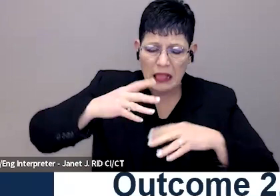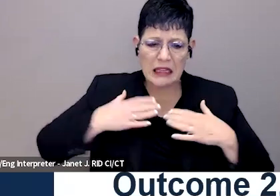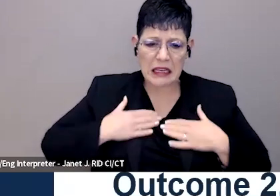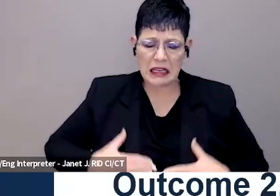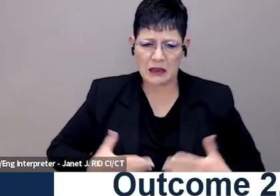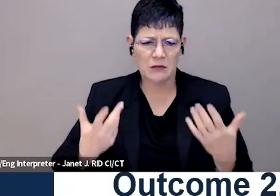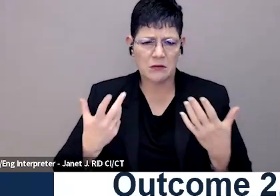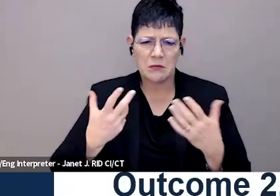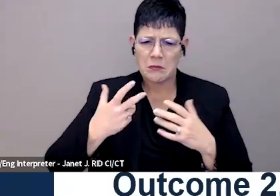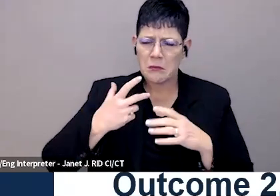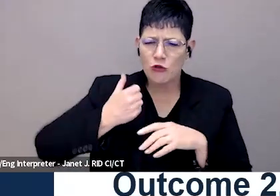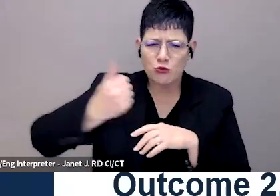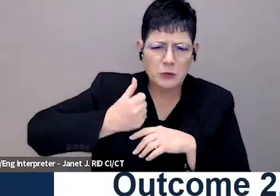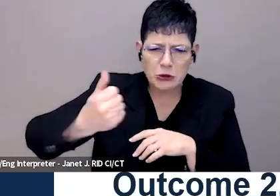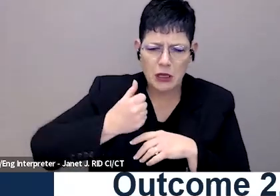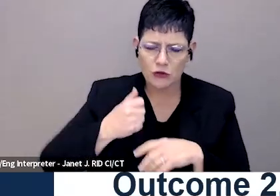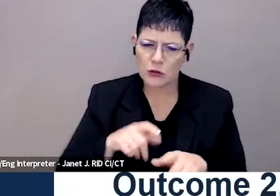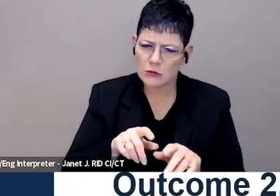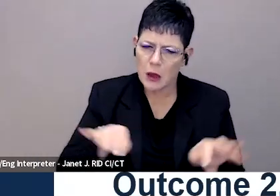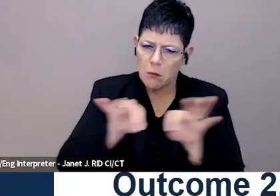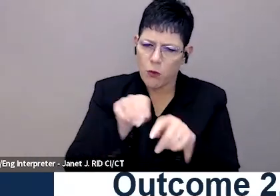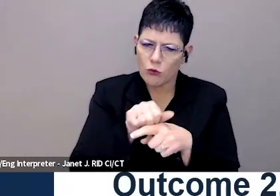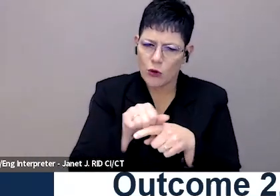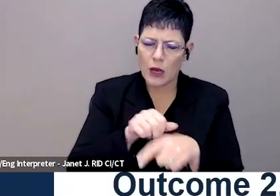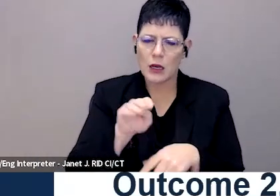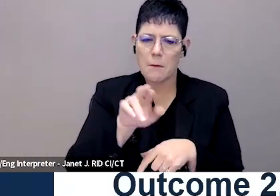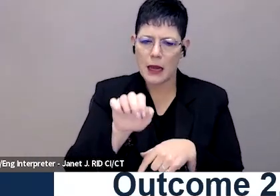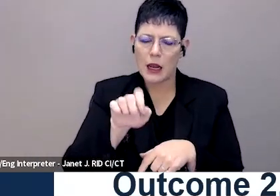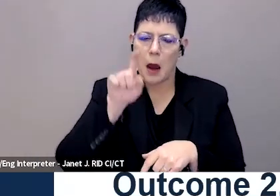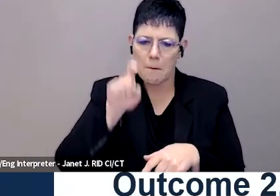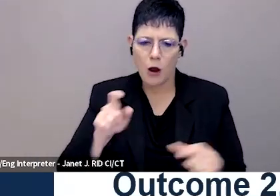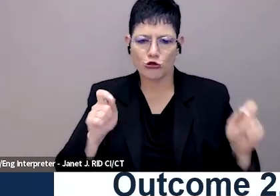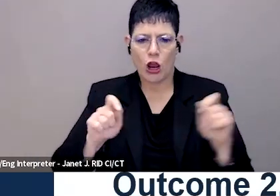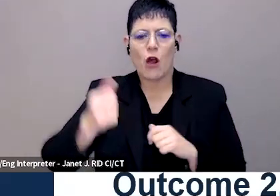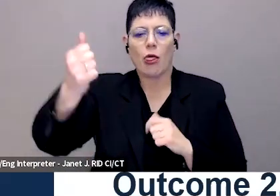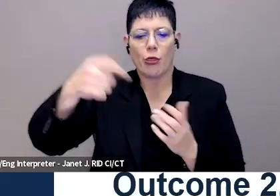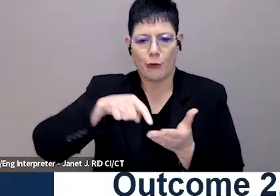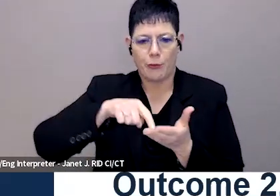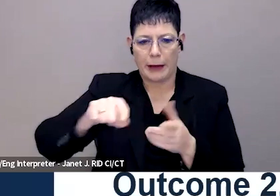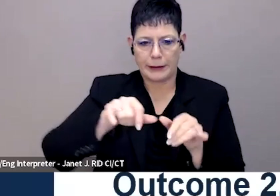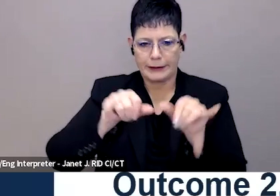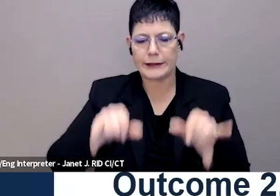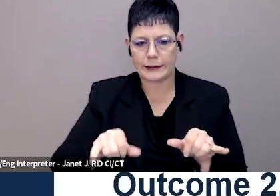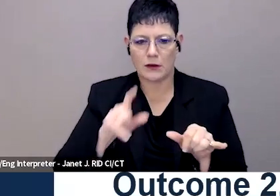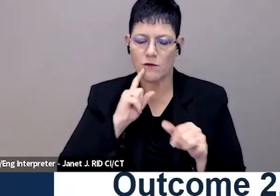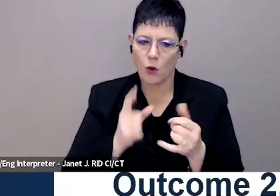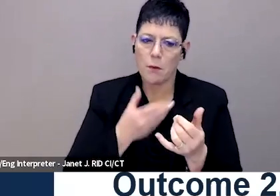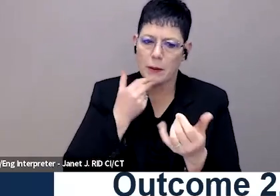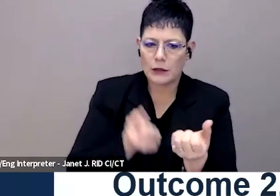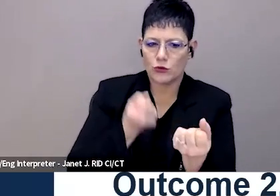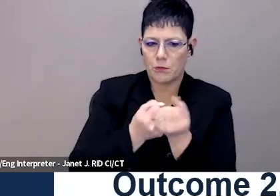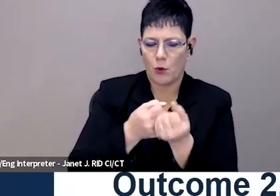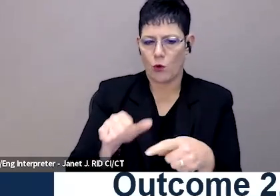is critical. But it's also important for Medicare to implement payment reforms and other policies to better support and train family caregivers